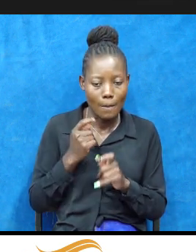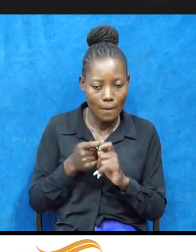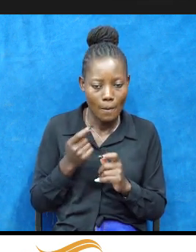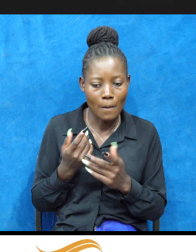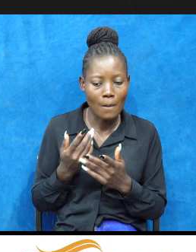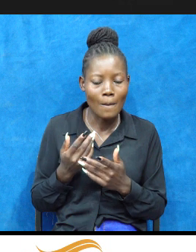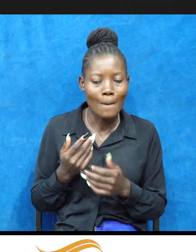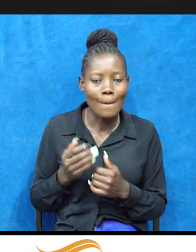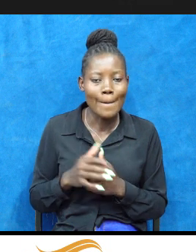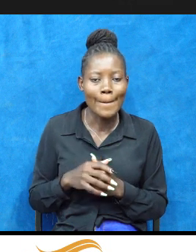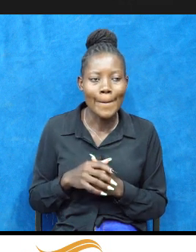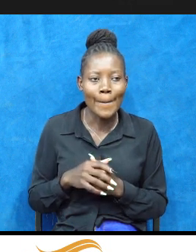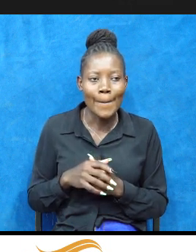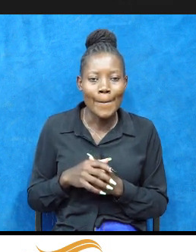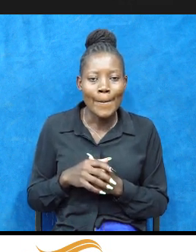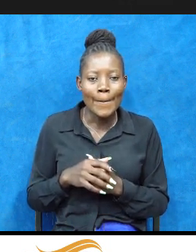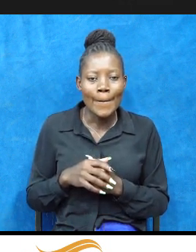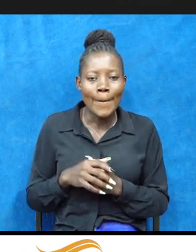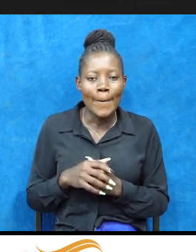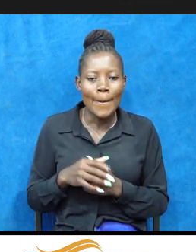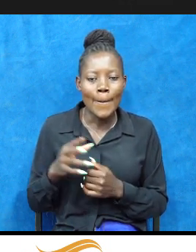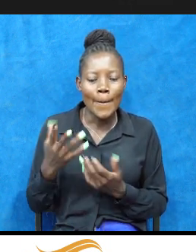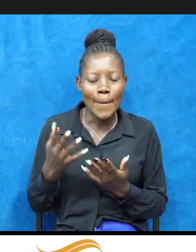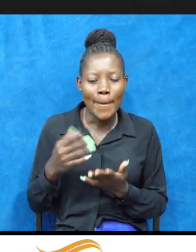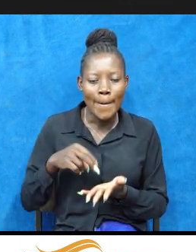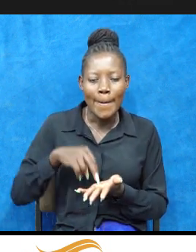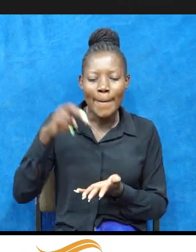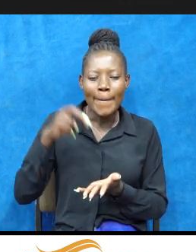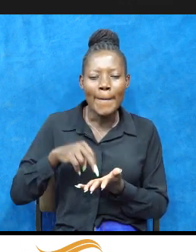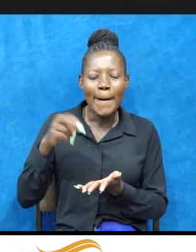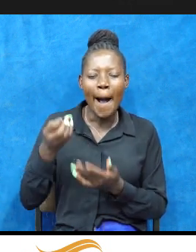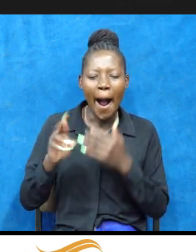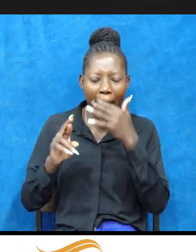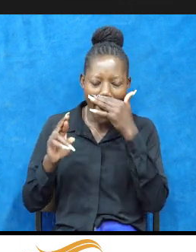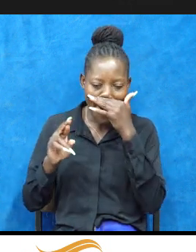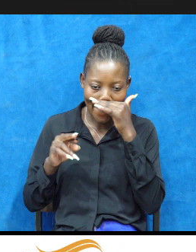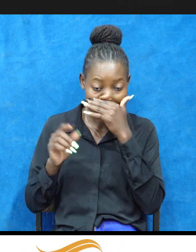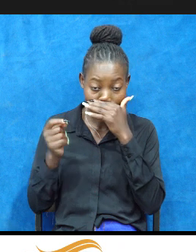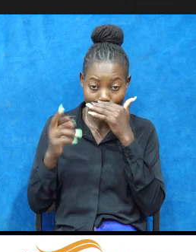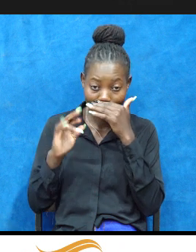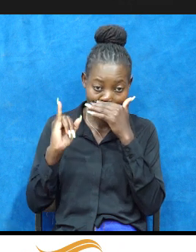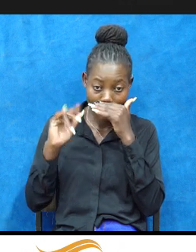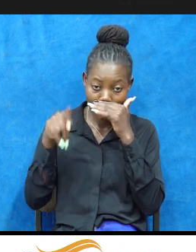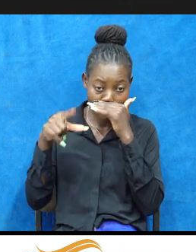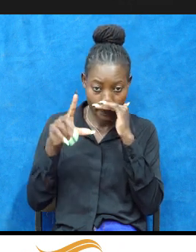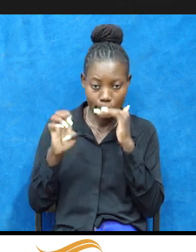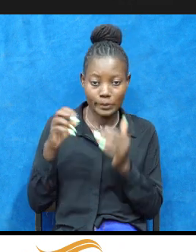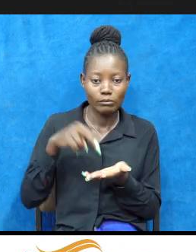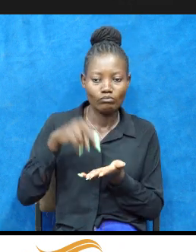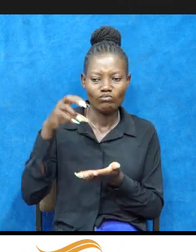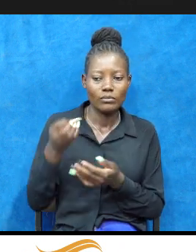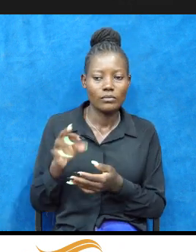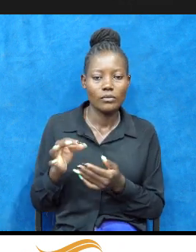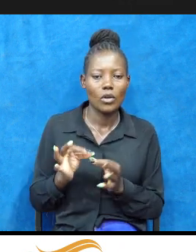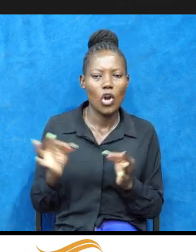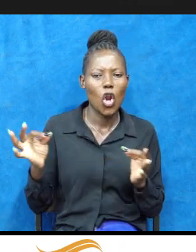your athlete once a month, either a vertical jump or a standing triple jump or standing long jump or 10 bounds, whatever it is that you